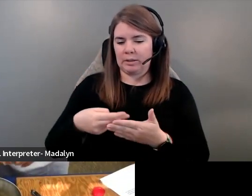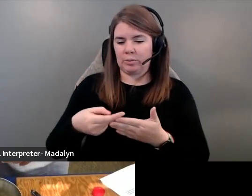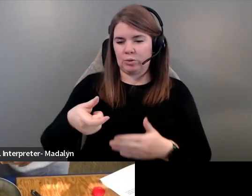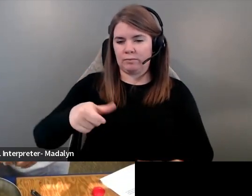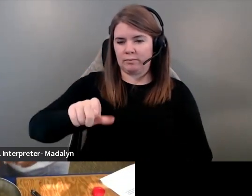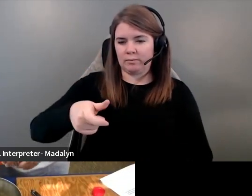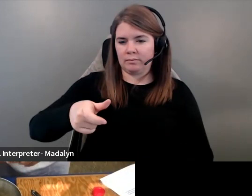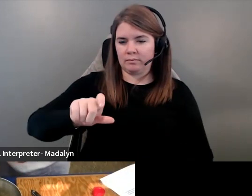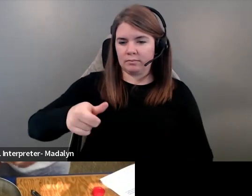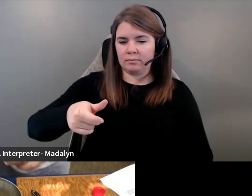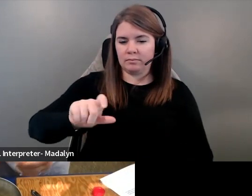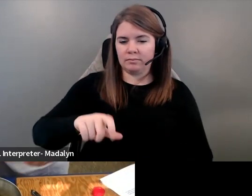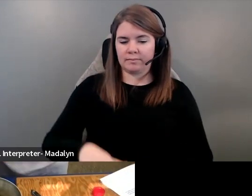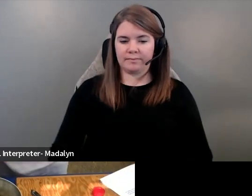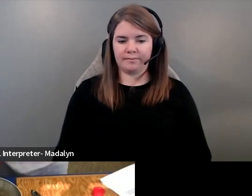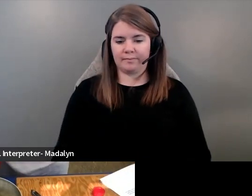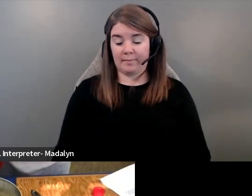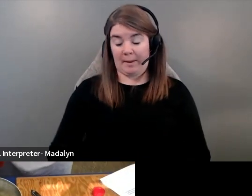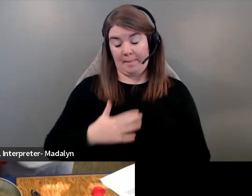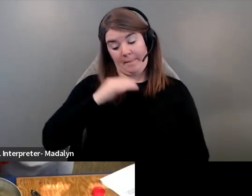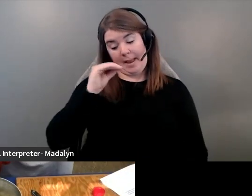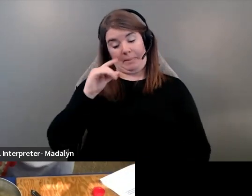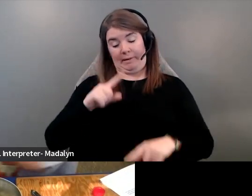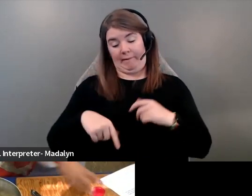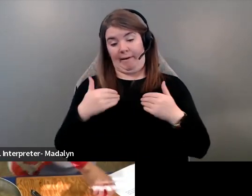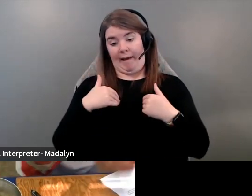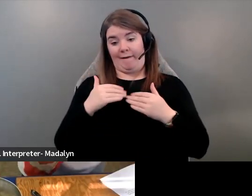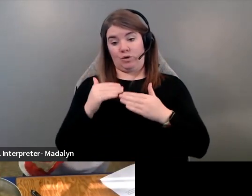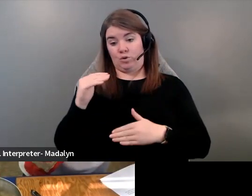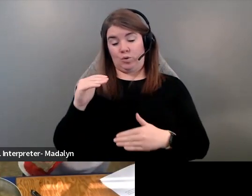In my opinion, you can't have too much garlic.